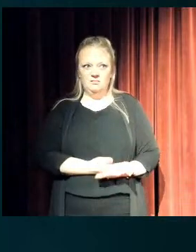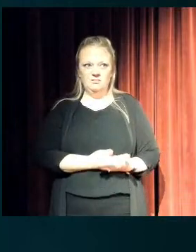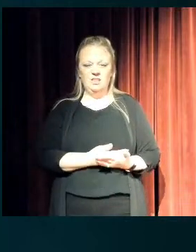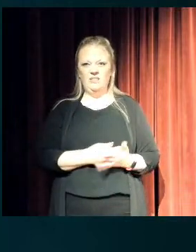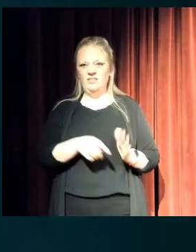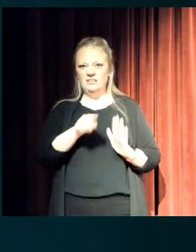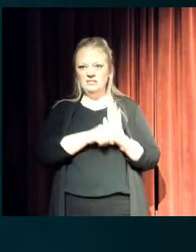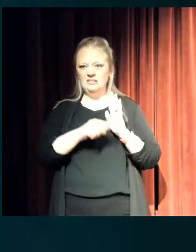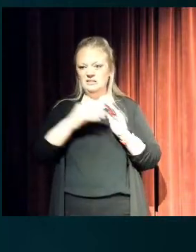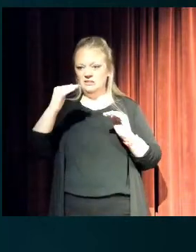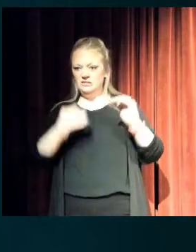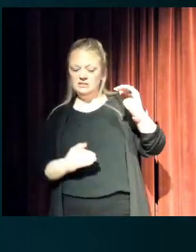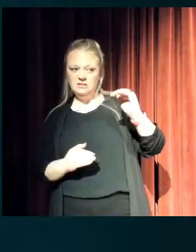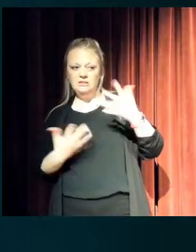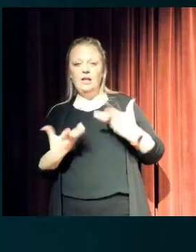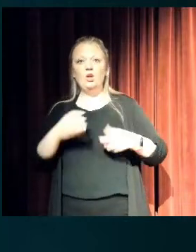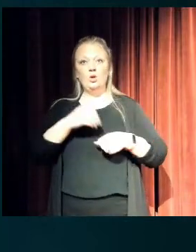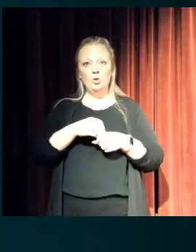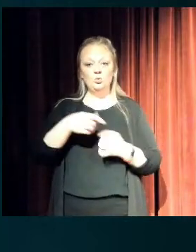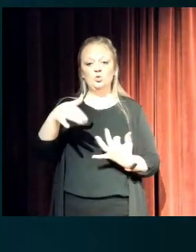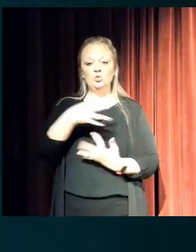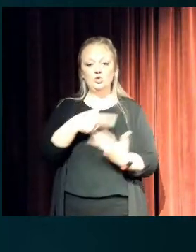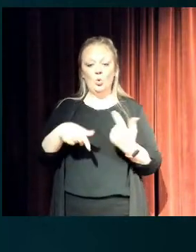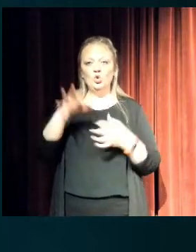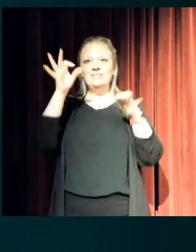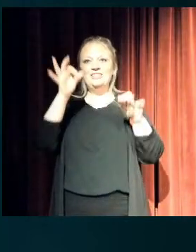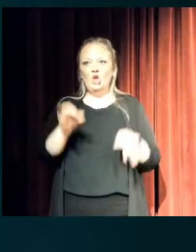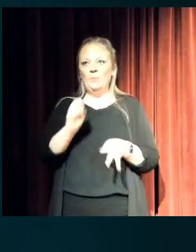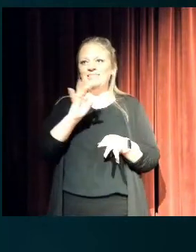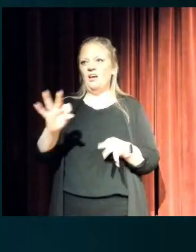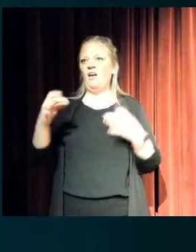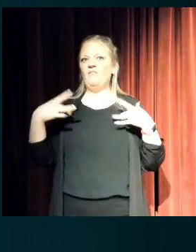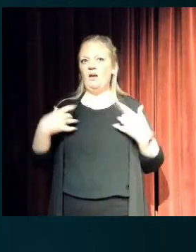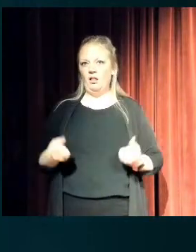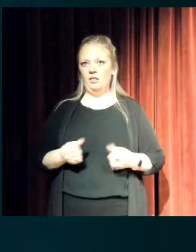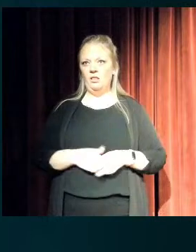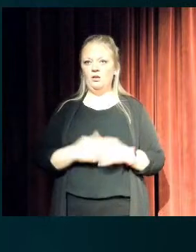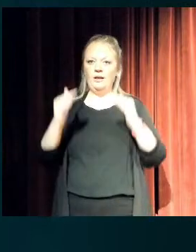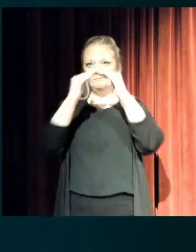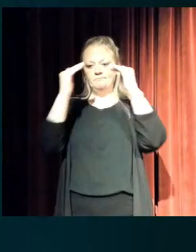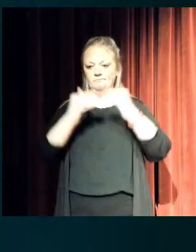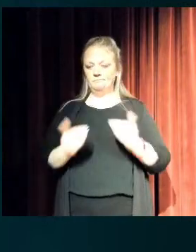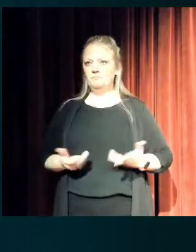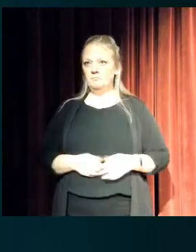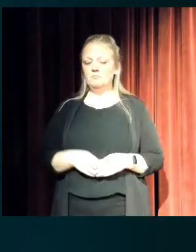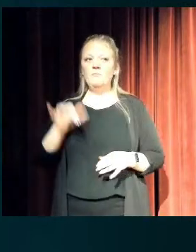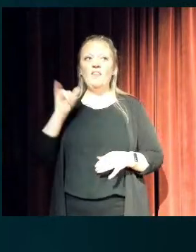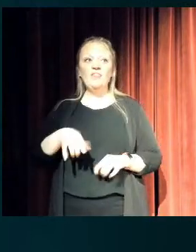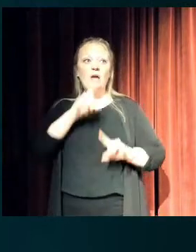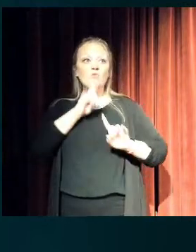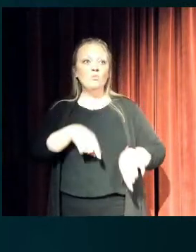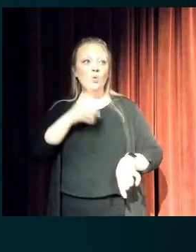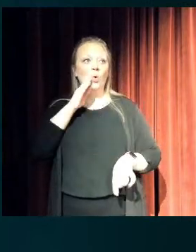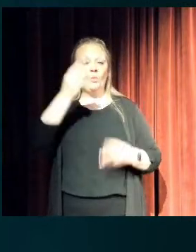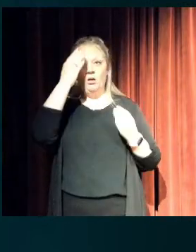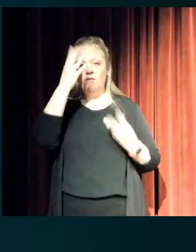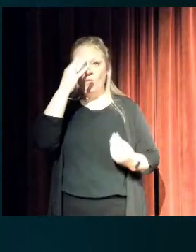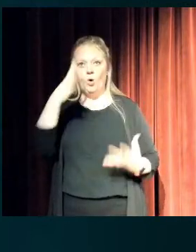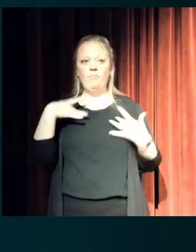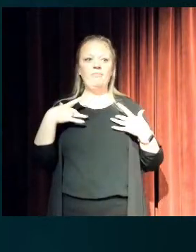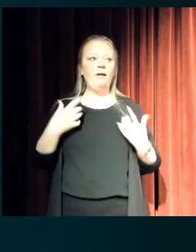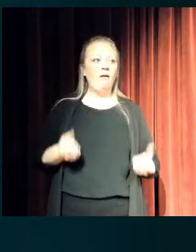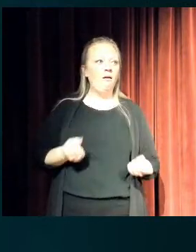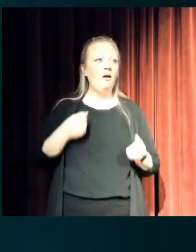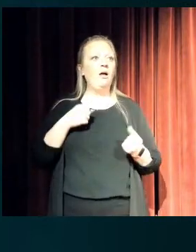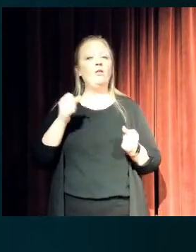equity lens that incorporates social determinants of health. This report will inform our health and wellness initiatives